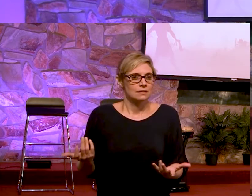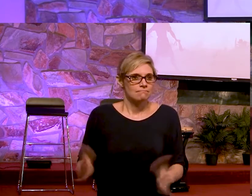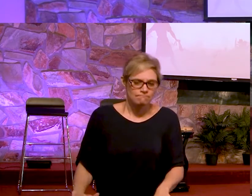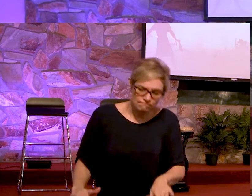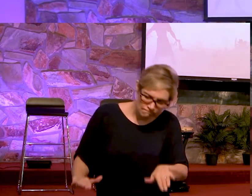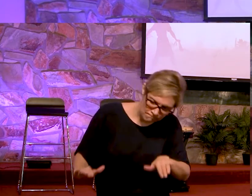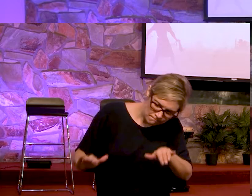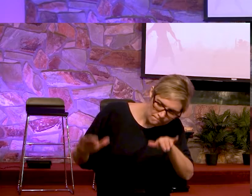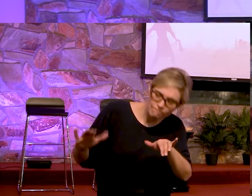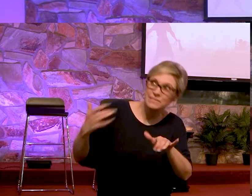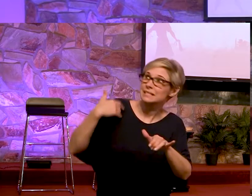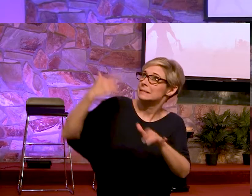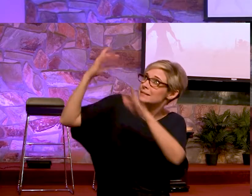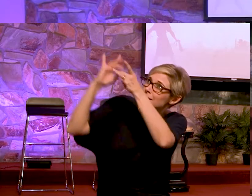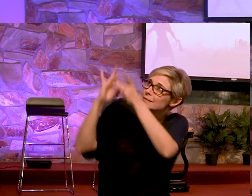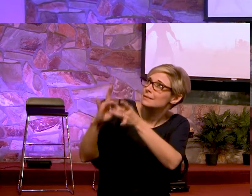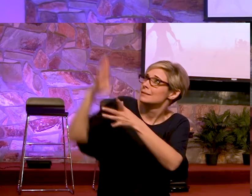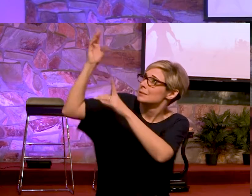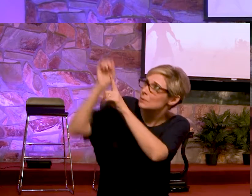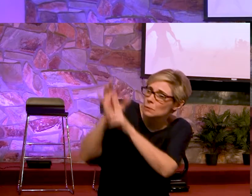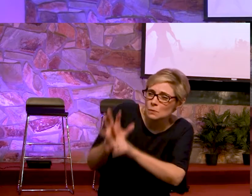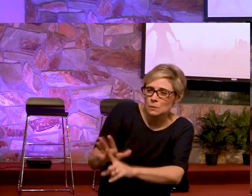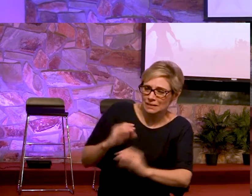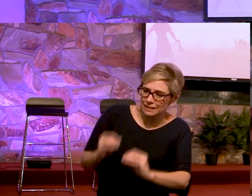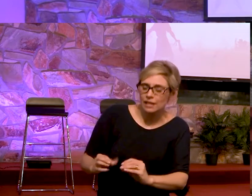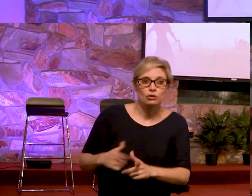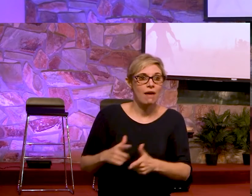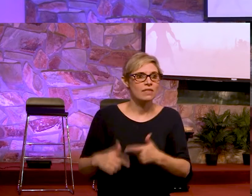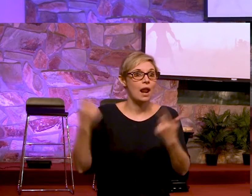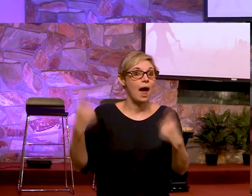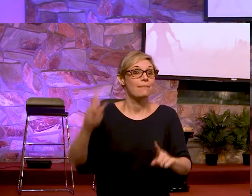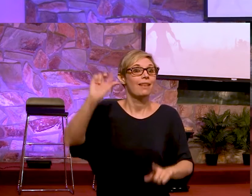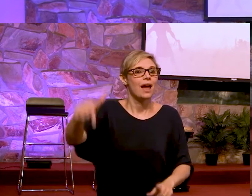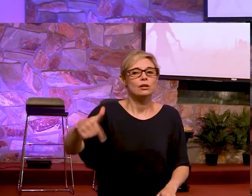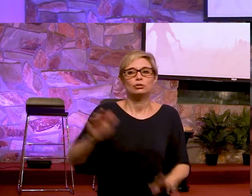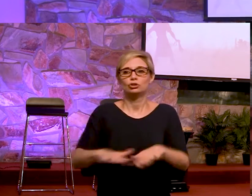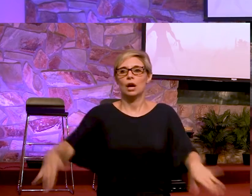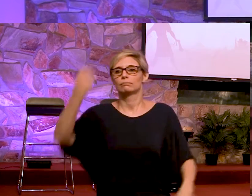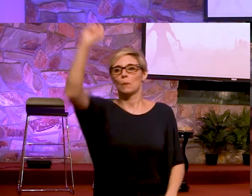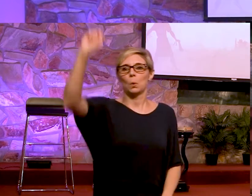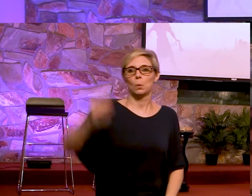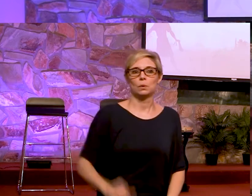raising their child the right way, and then your child rebels.